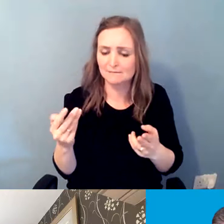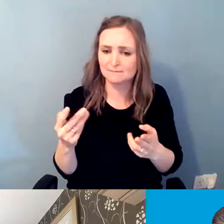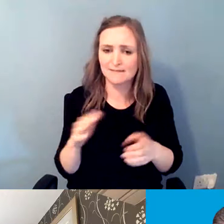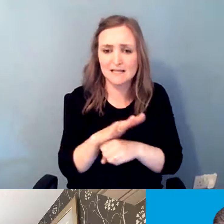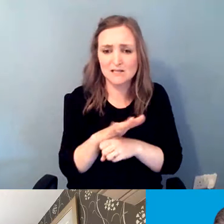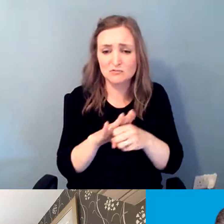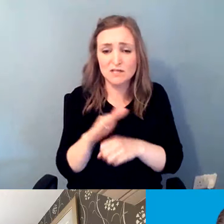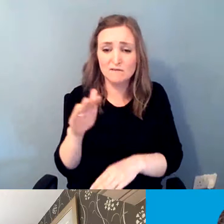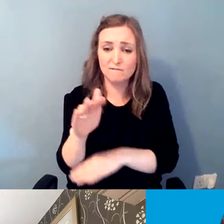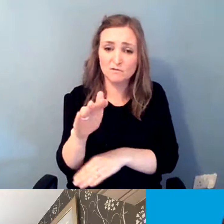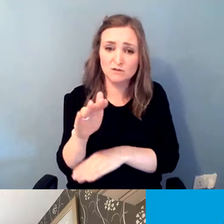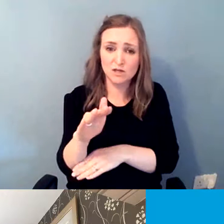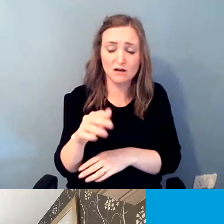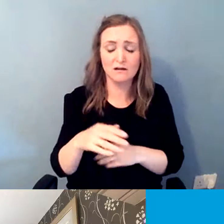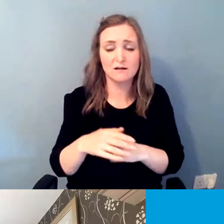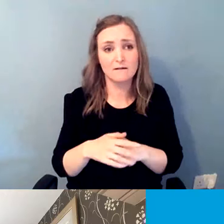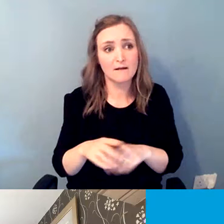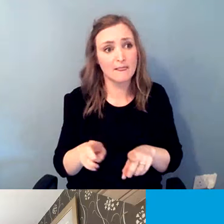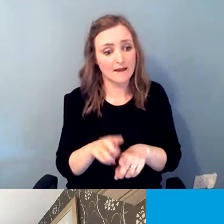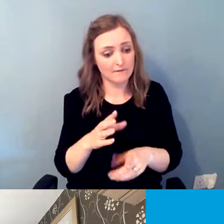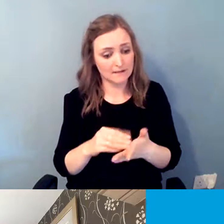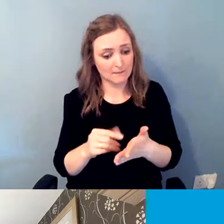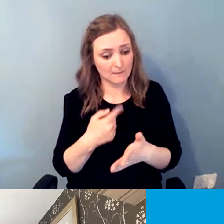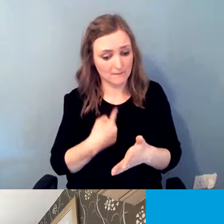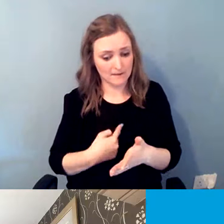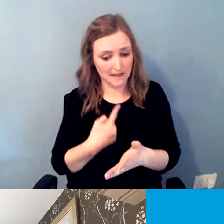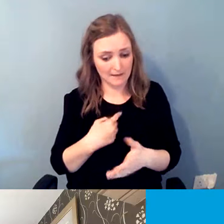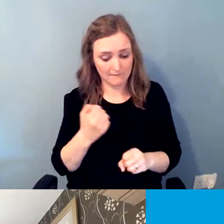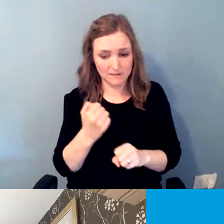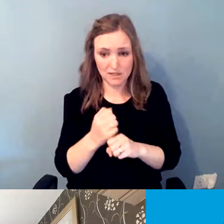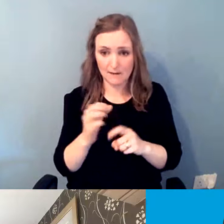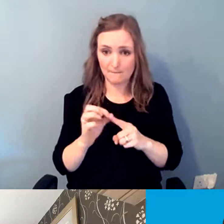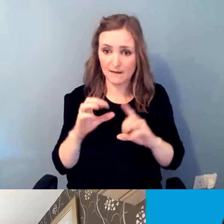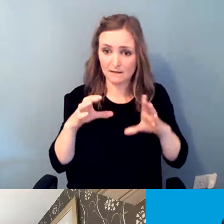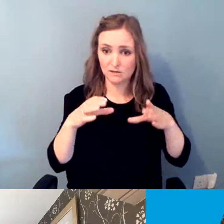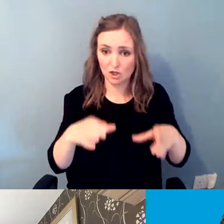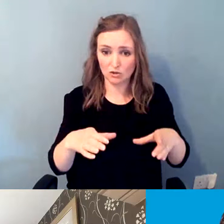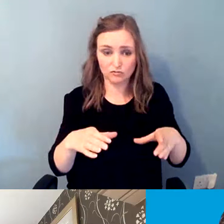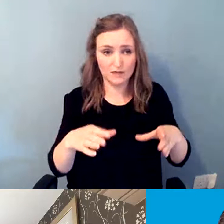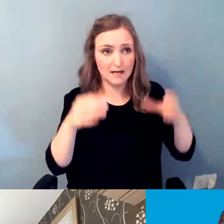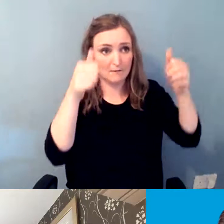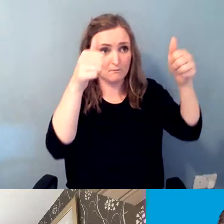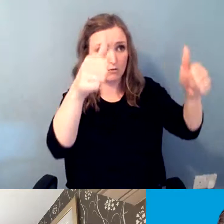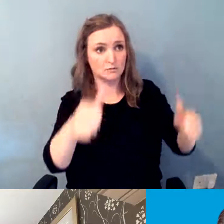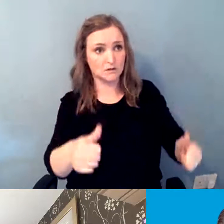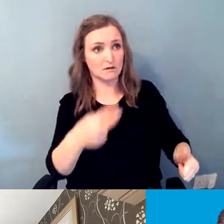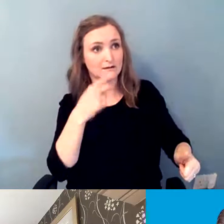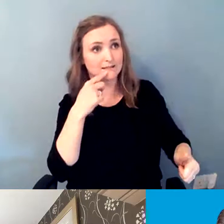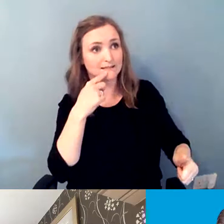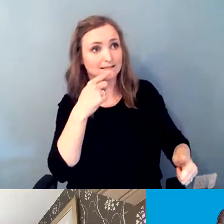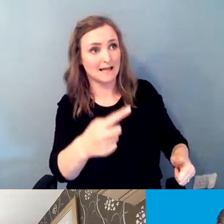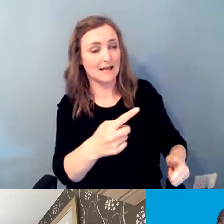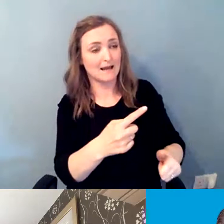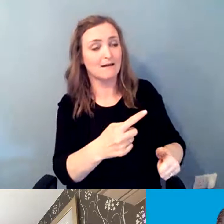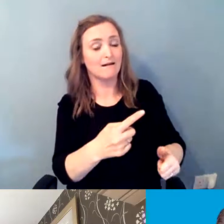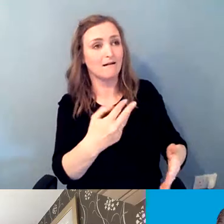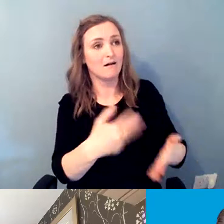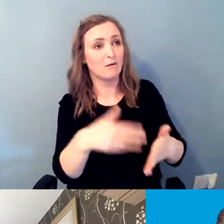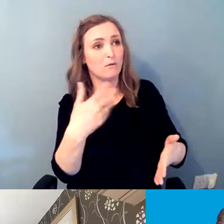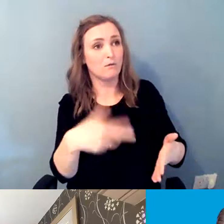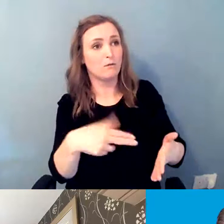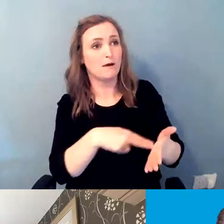into my GP surgery, I see information there about the amount of money it's costing the NHS and the number of